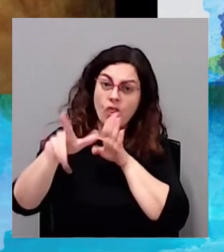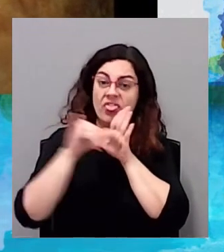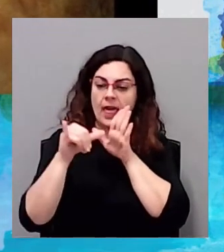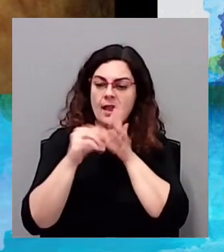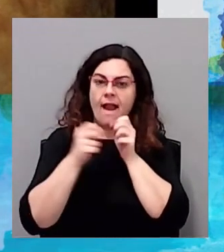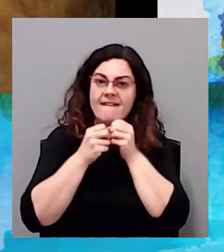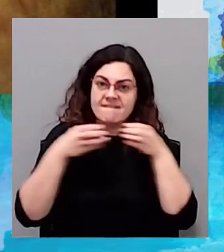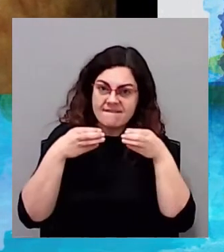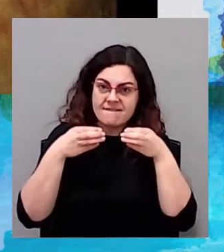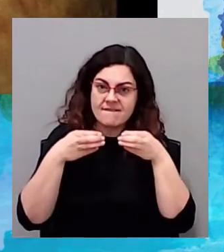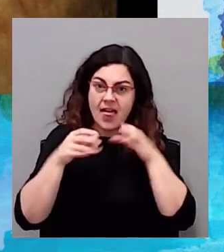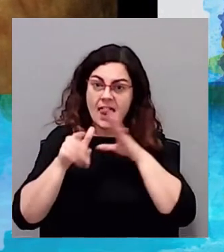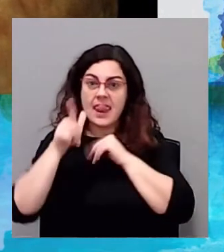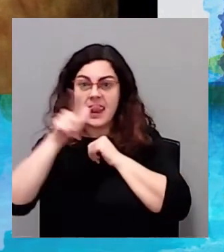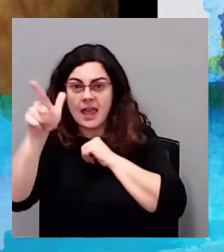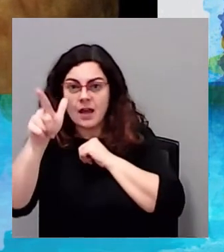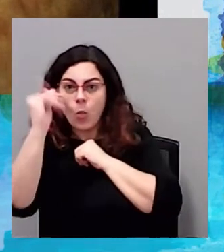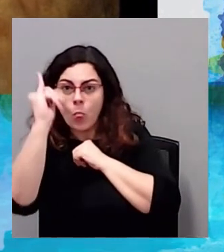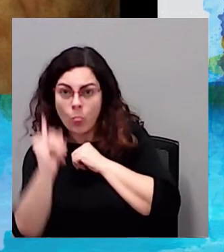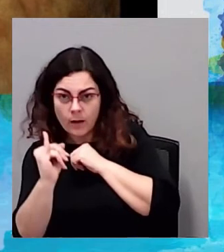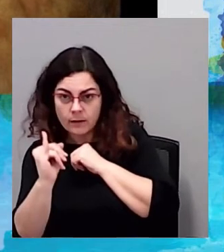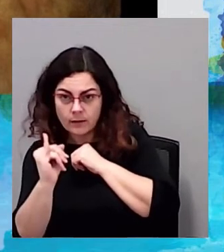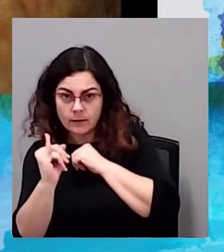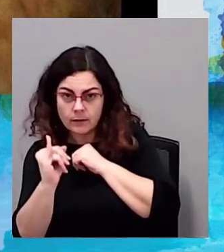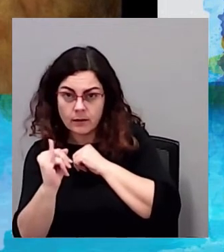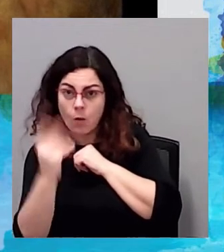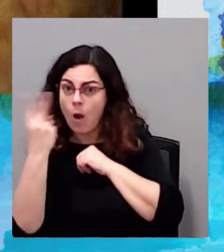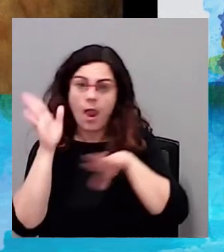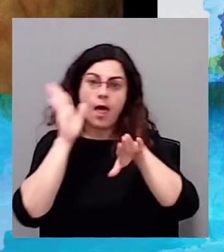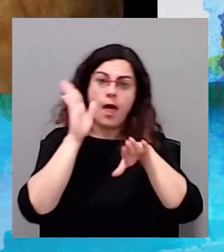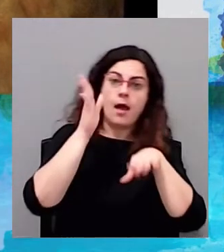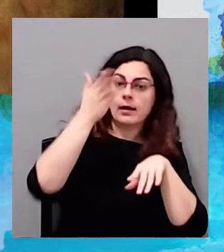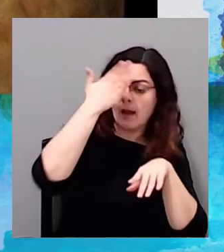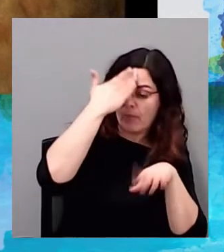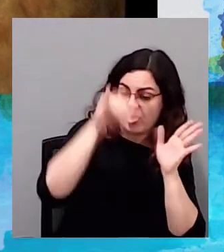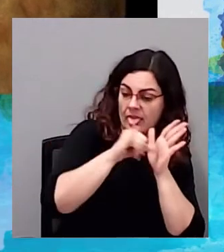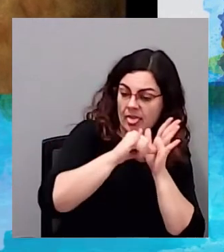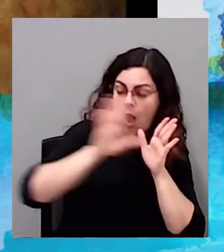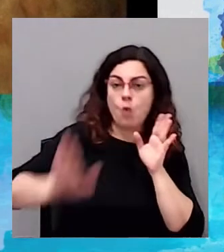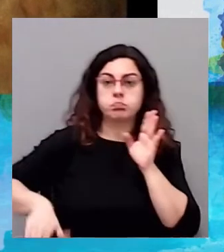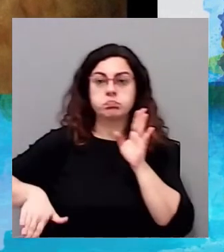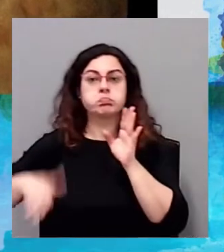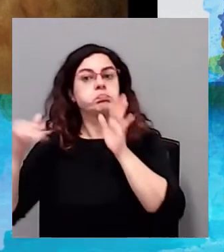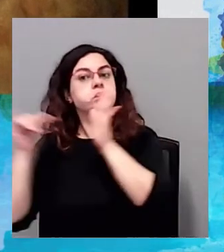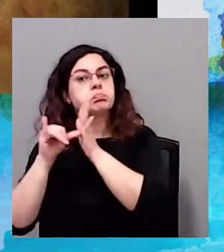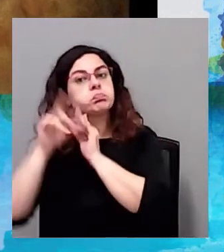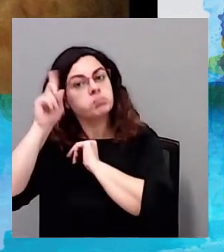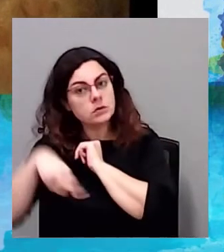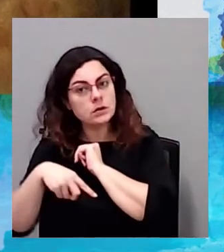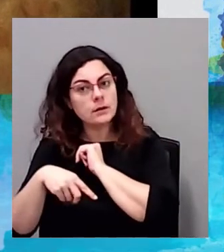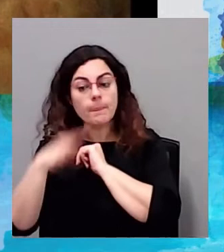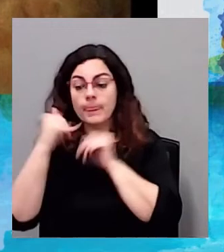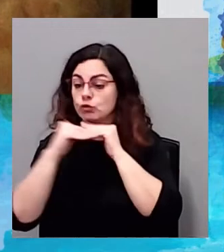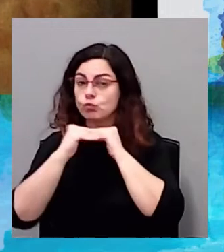We see that the parts of the animal closer to the spectator are larger than the other parts, so we get that